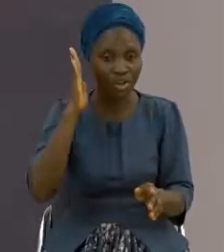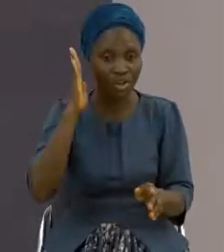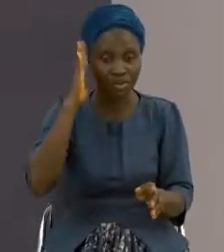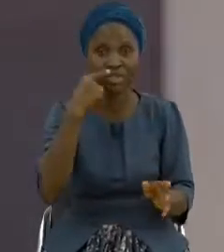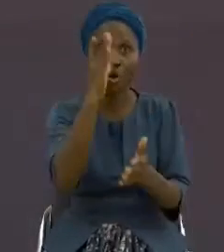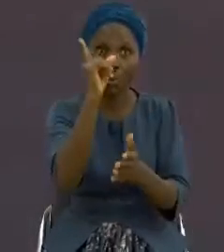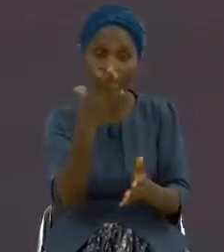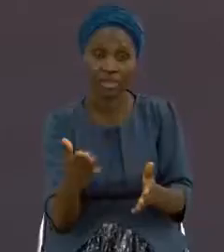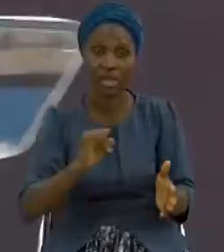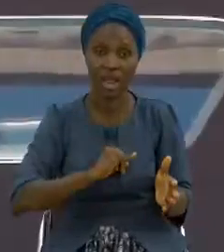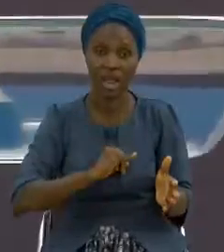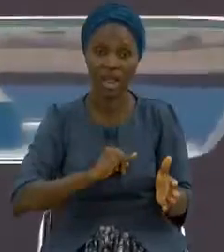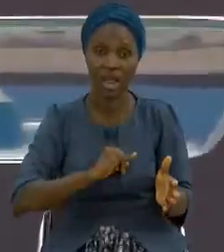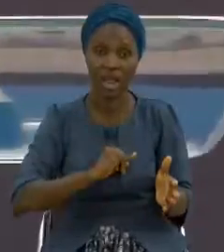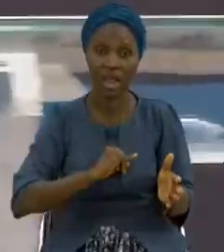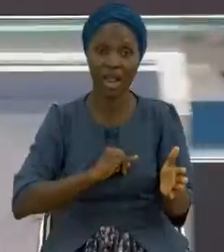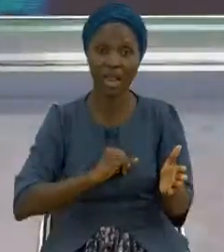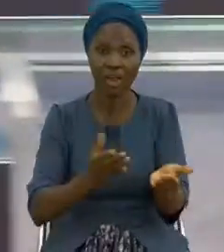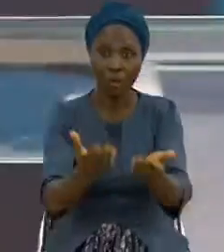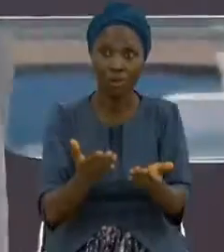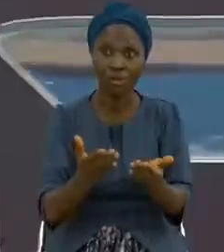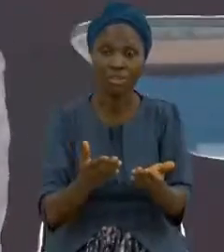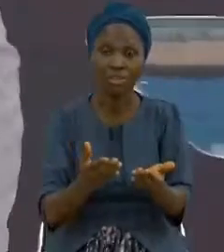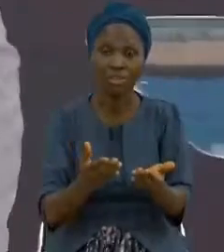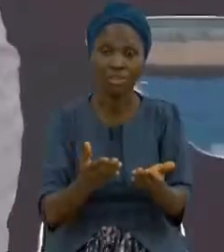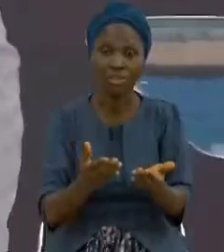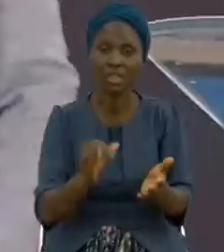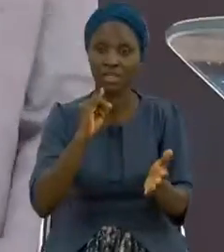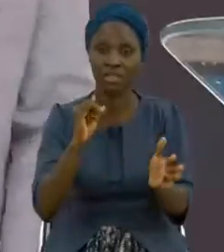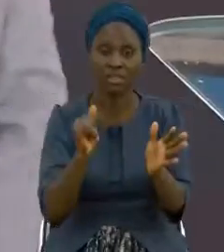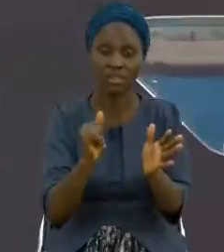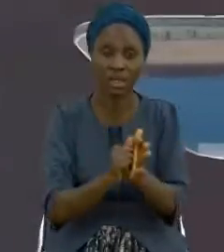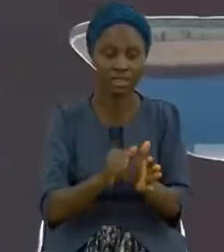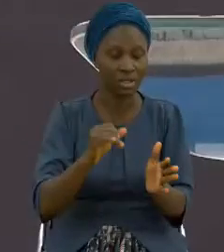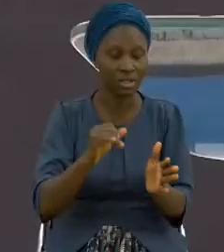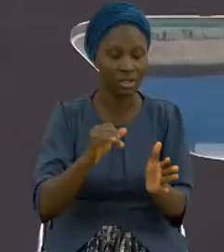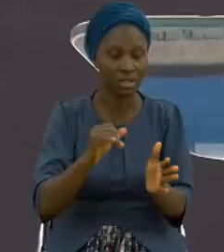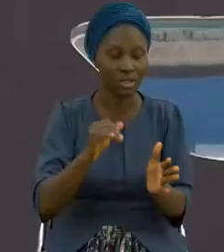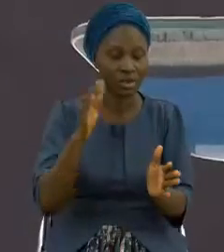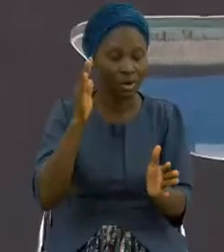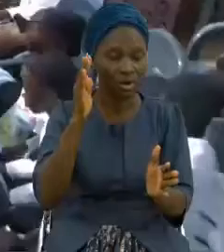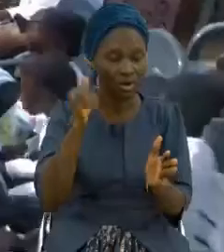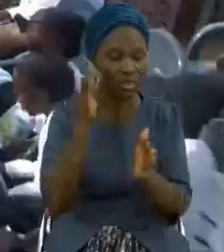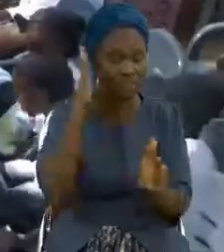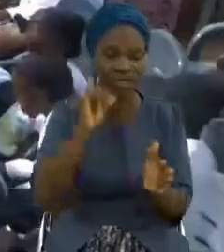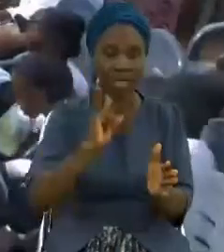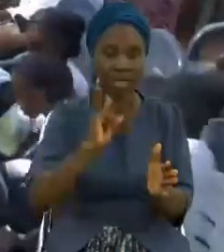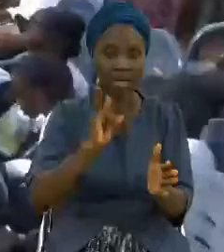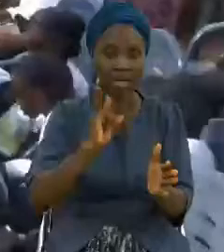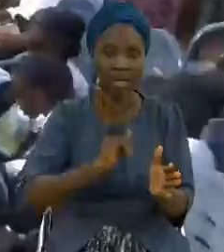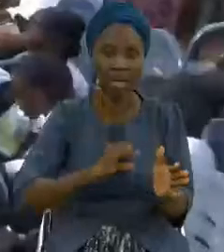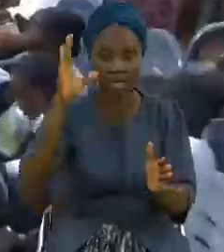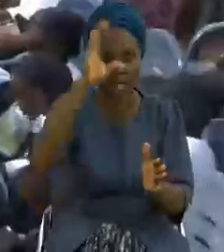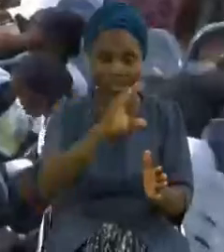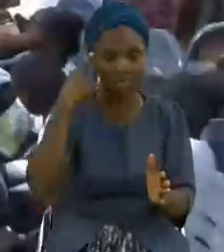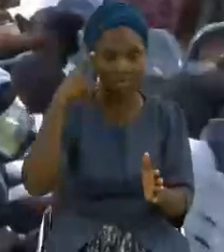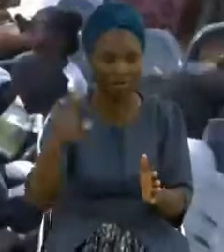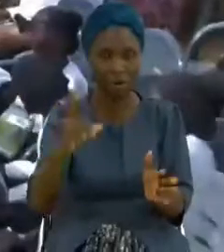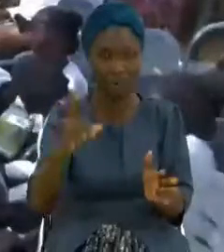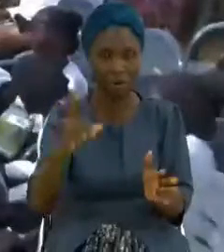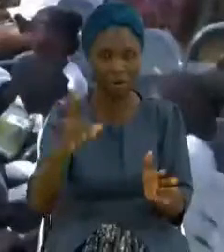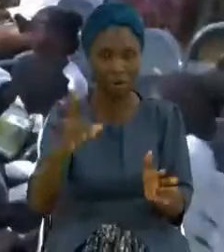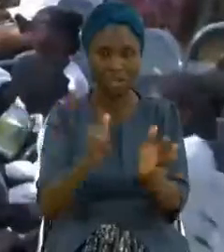after, that the mantle of power will come upon me. It will come upon your life. And so